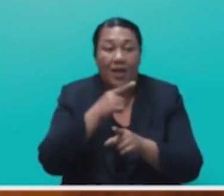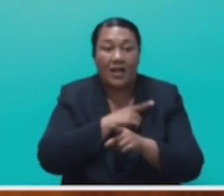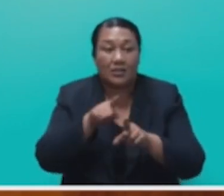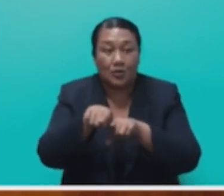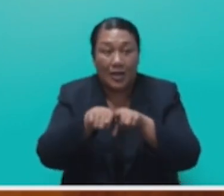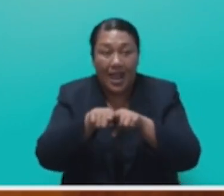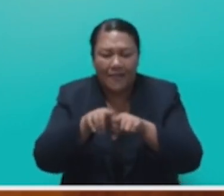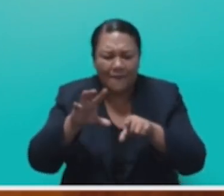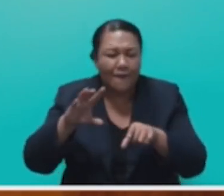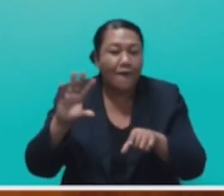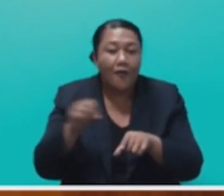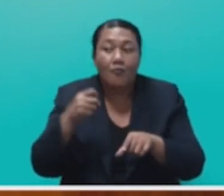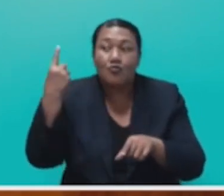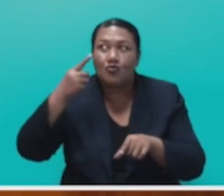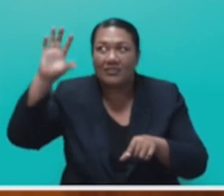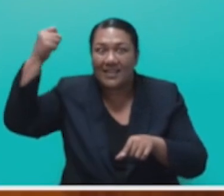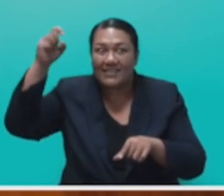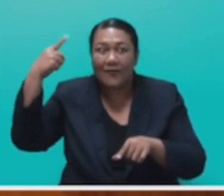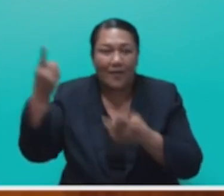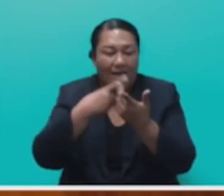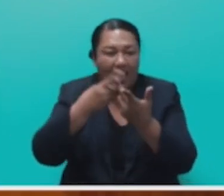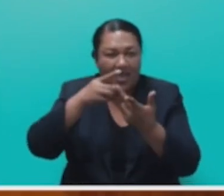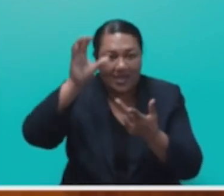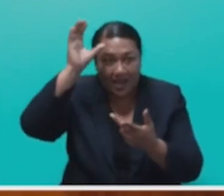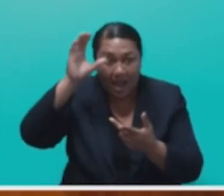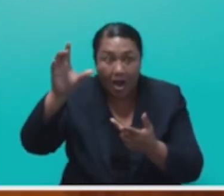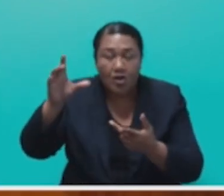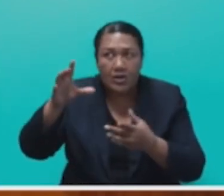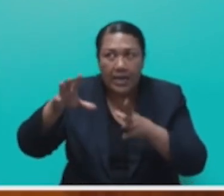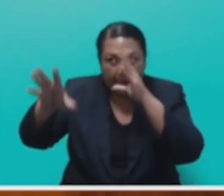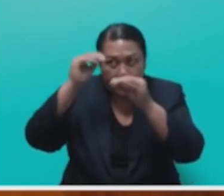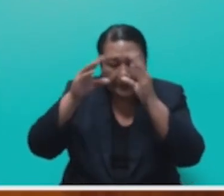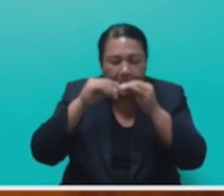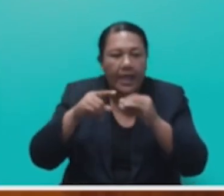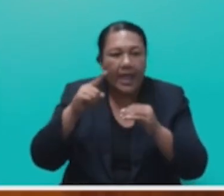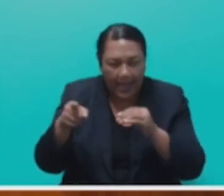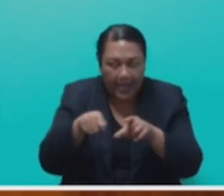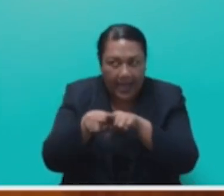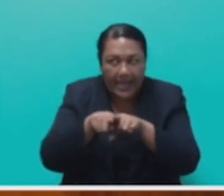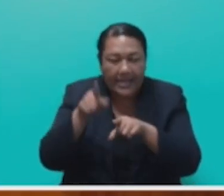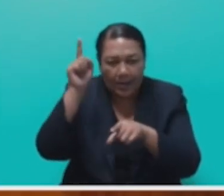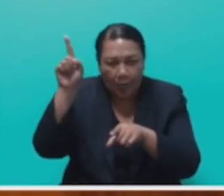and failures of other countries and adapt those lessons to us in Fiji. Honourable Speaker.